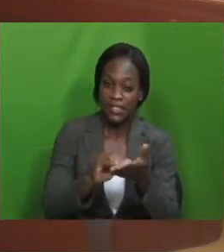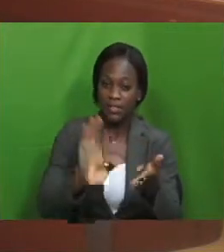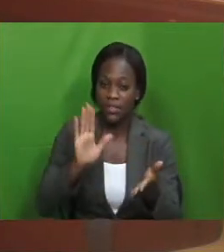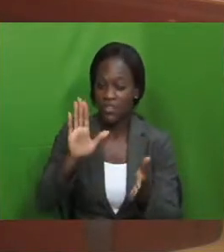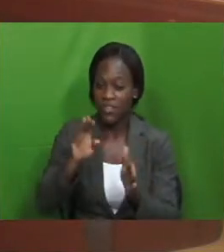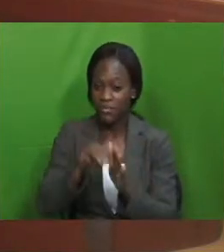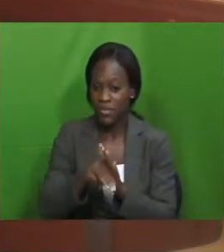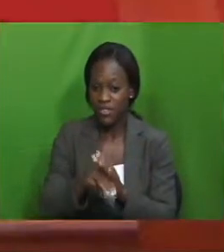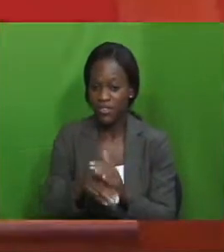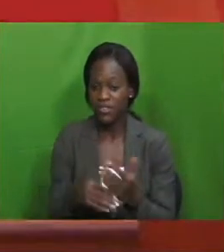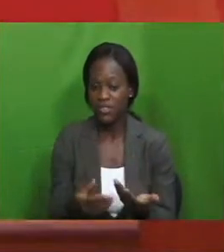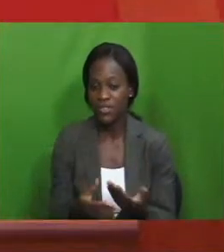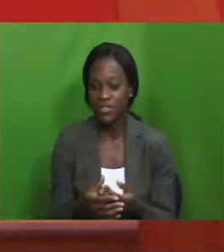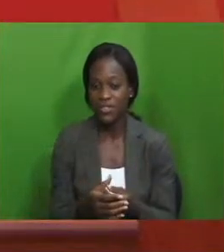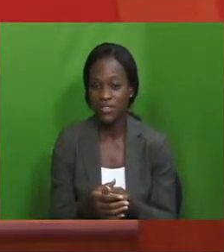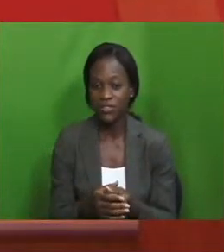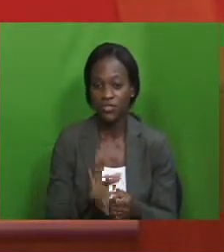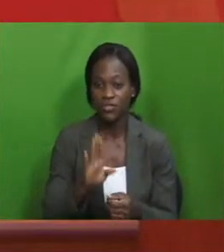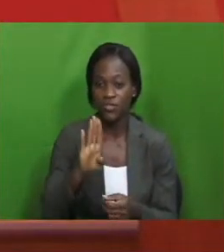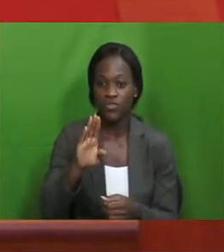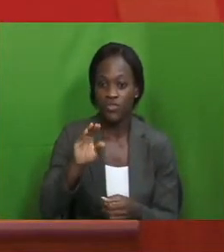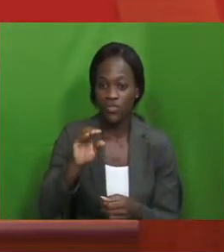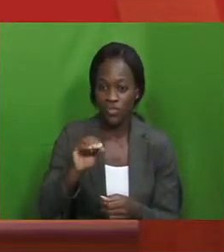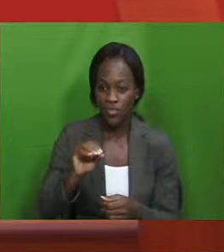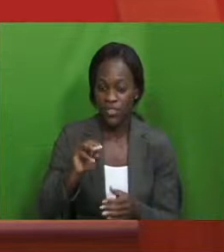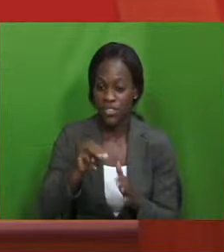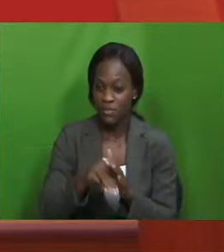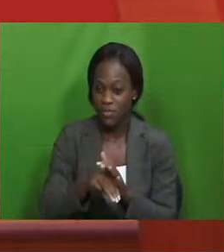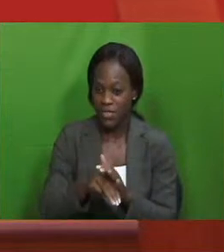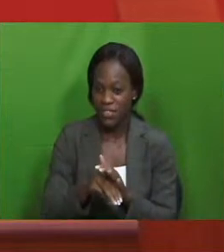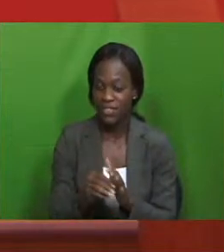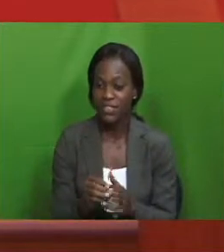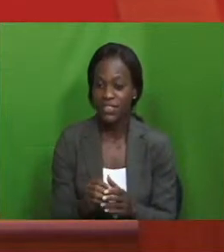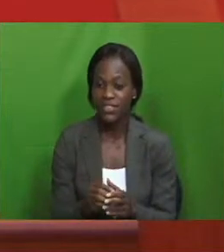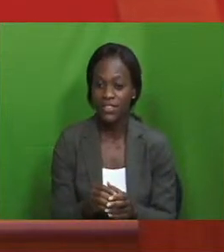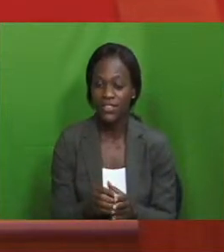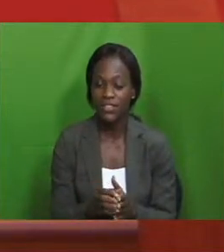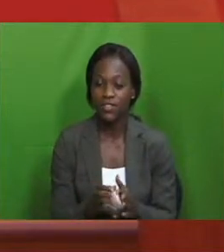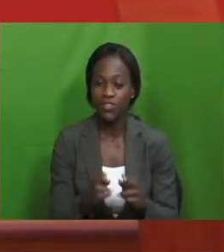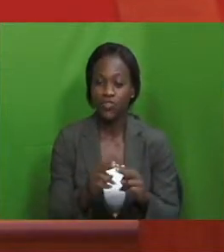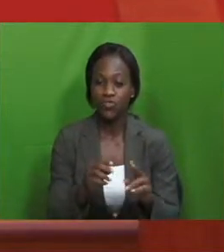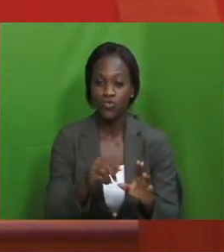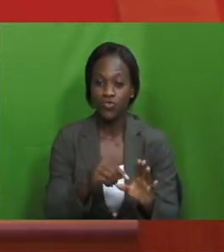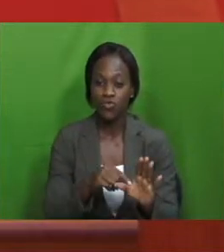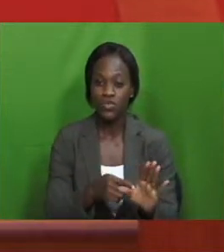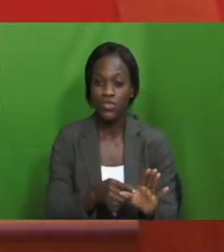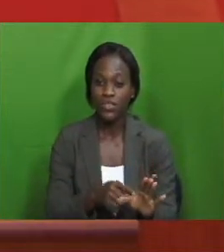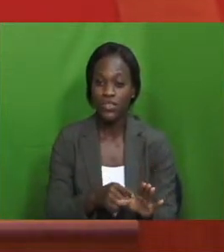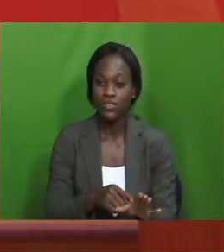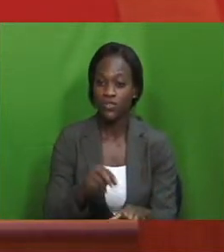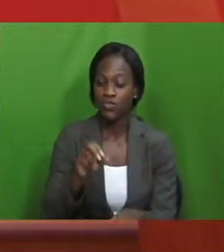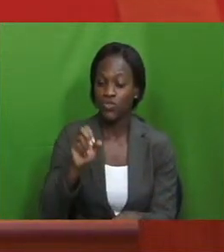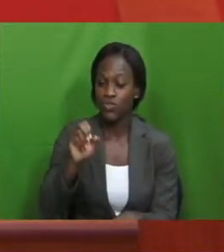So 40 minutes each. Plus or minus 5 minutes. So we start in